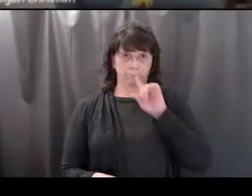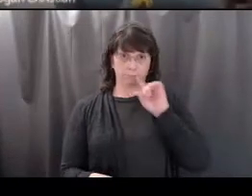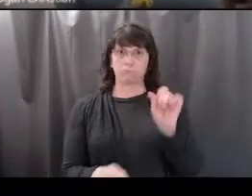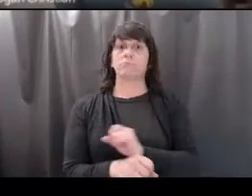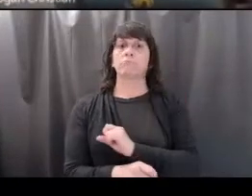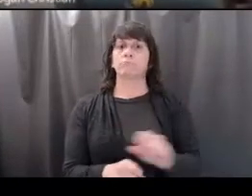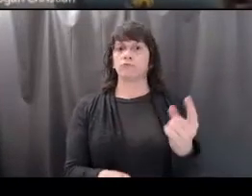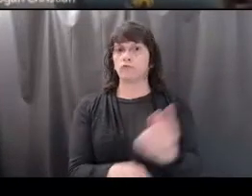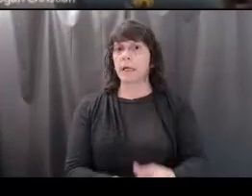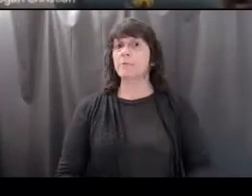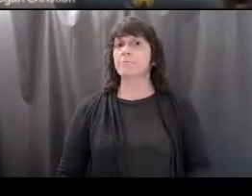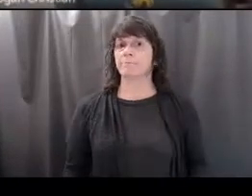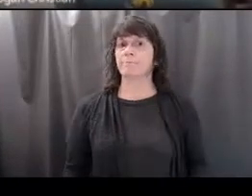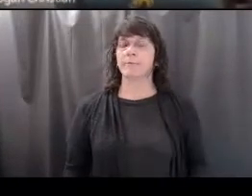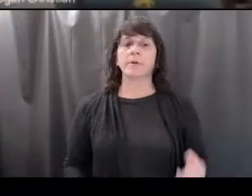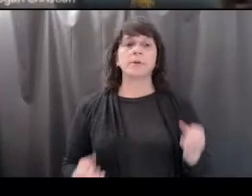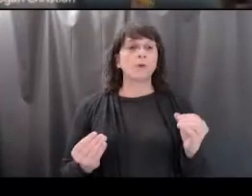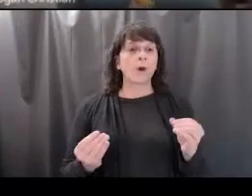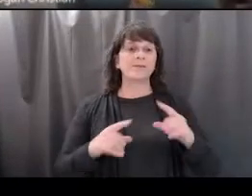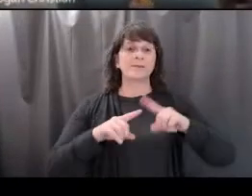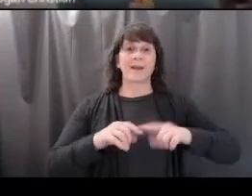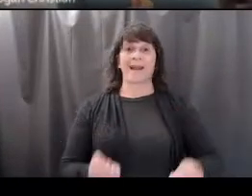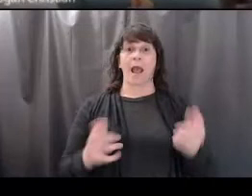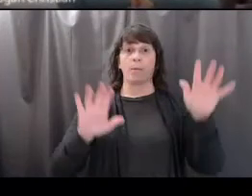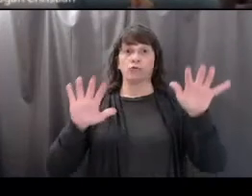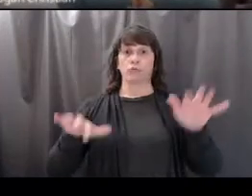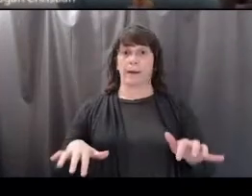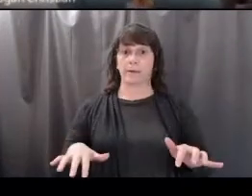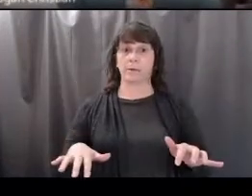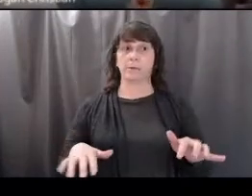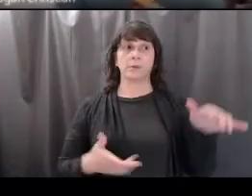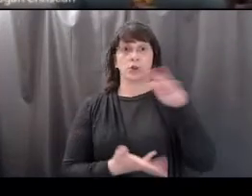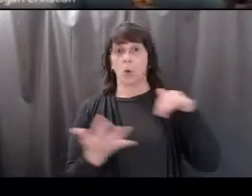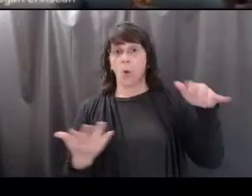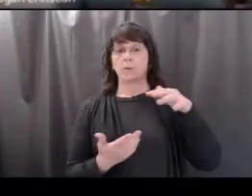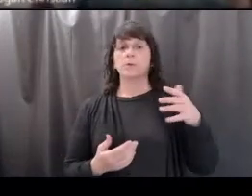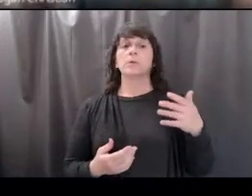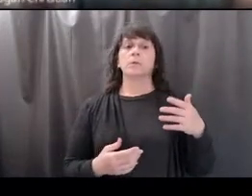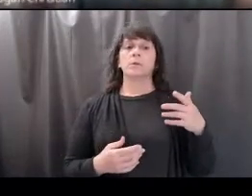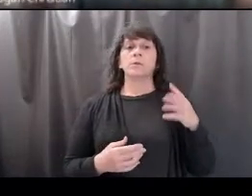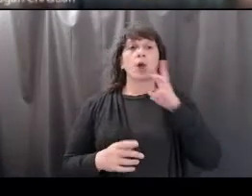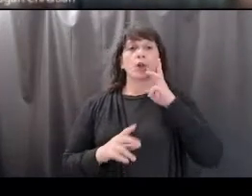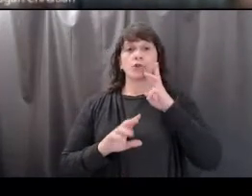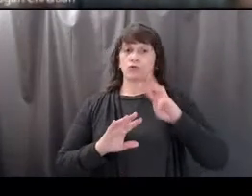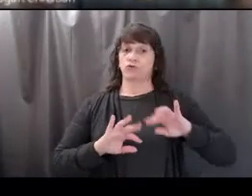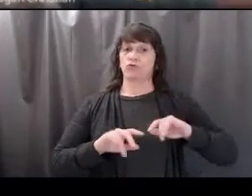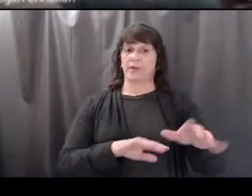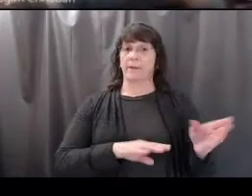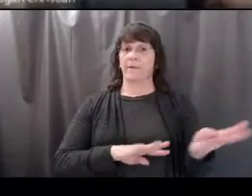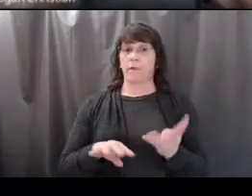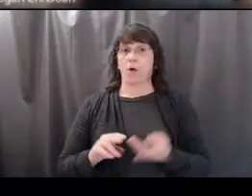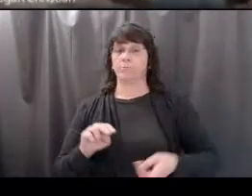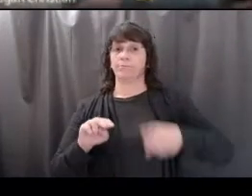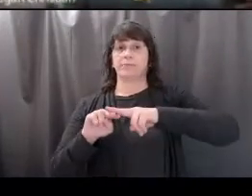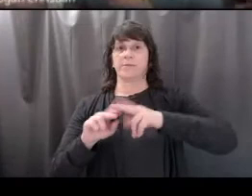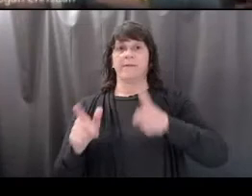right. So depending on the size of precipitation events or storms, stream flow can go up very quickly. It can also